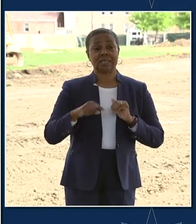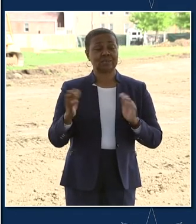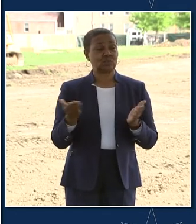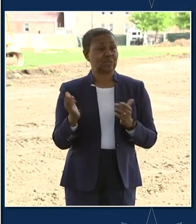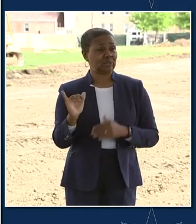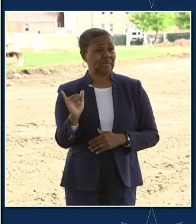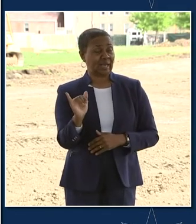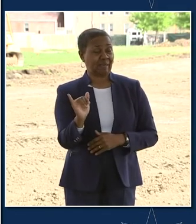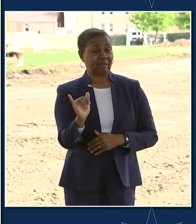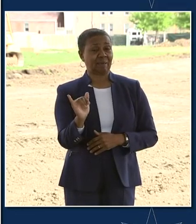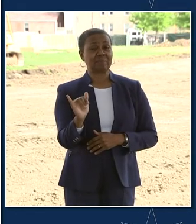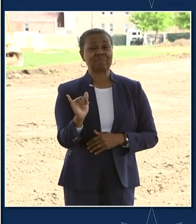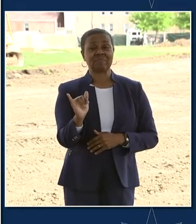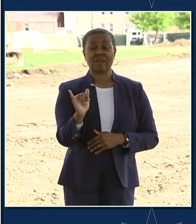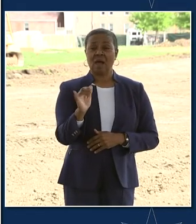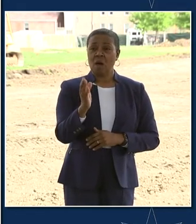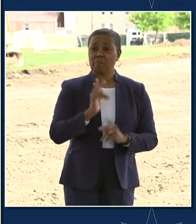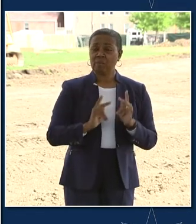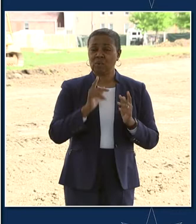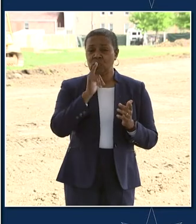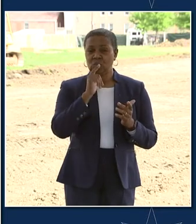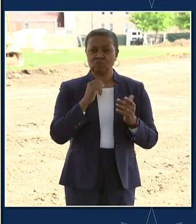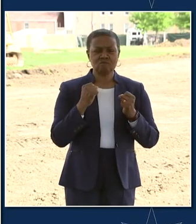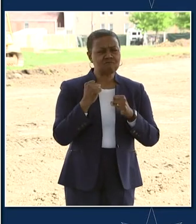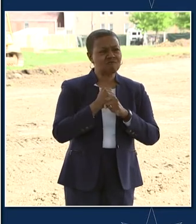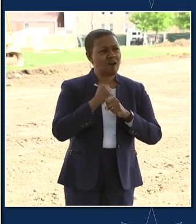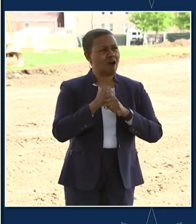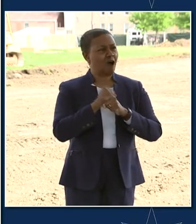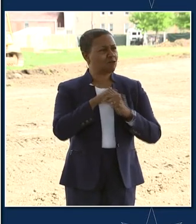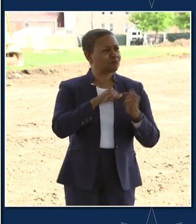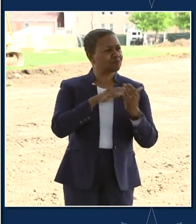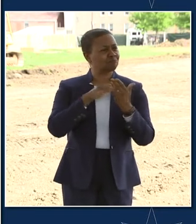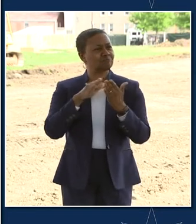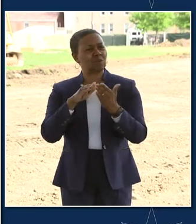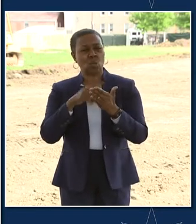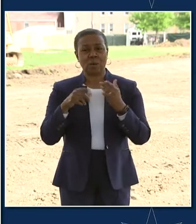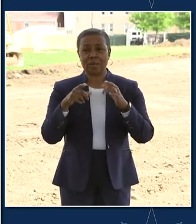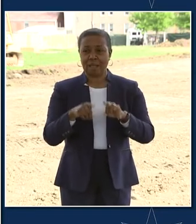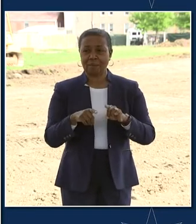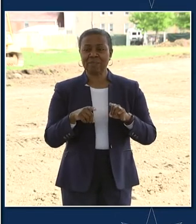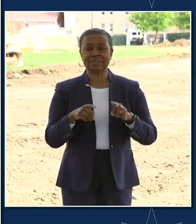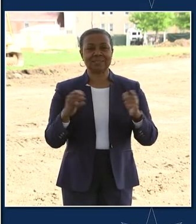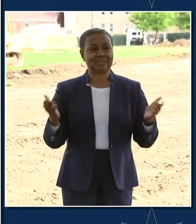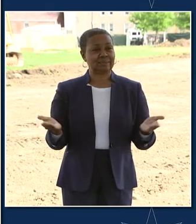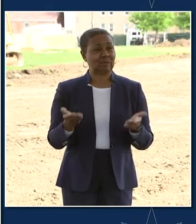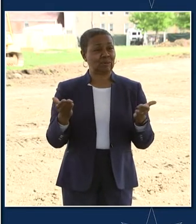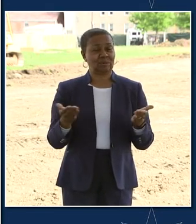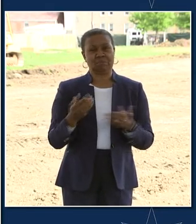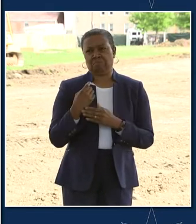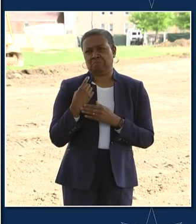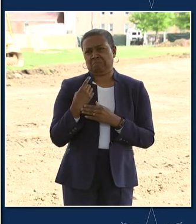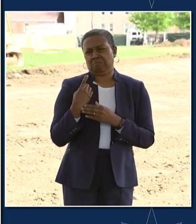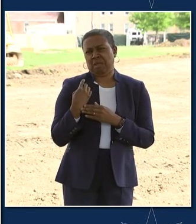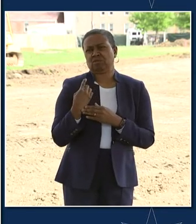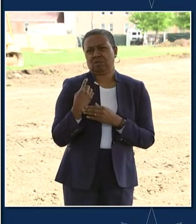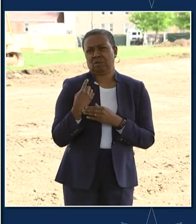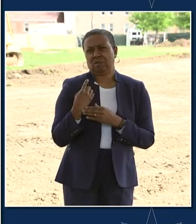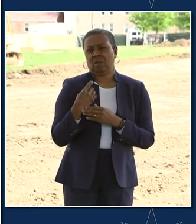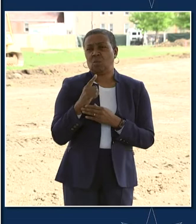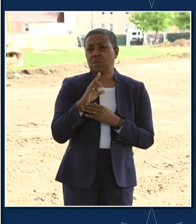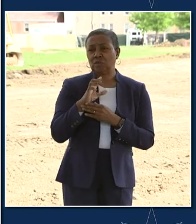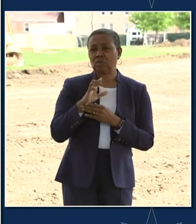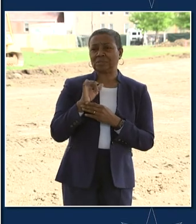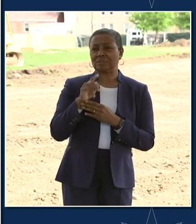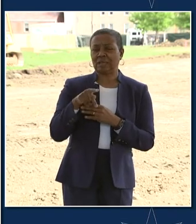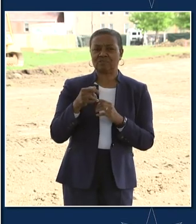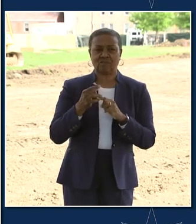today, all those who fought after what happened here a little over a year ago, 100 steps from